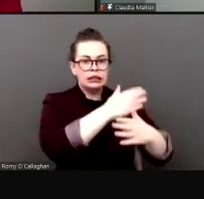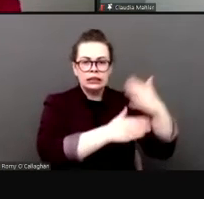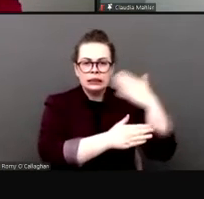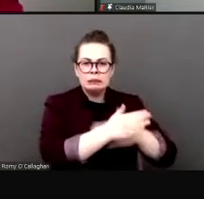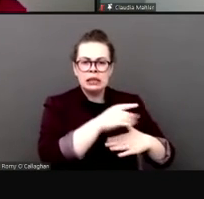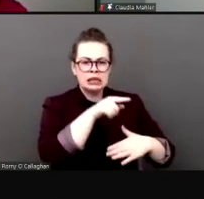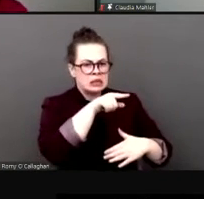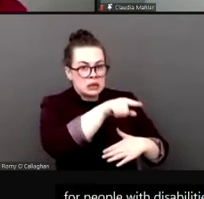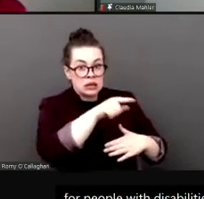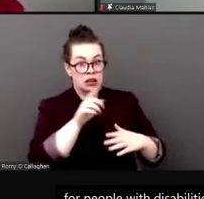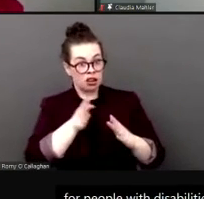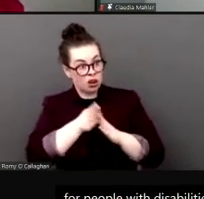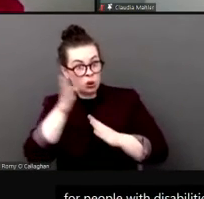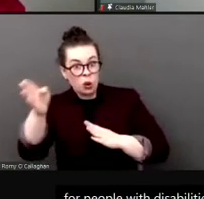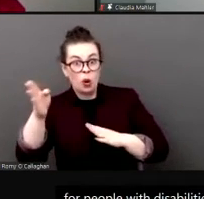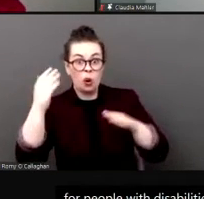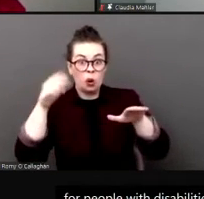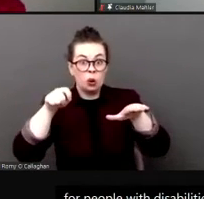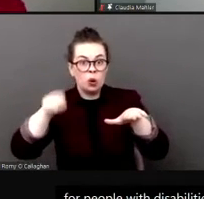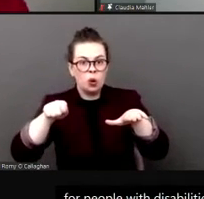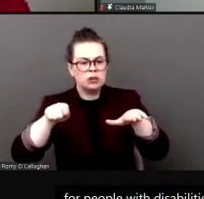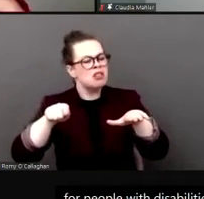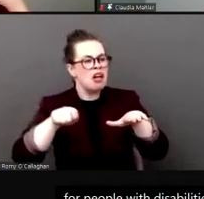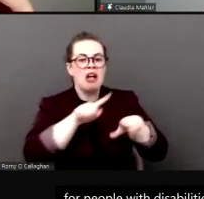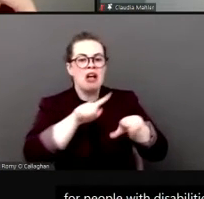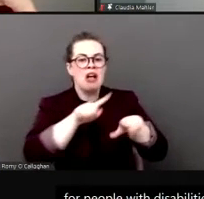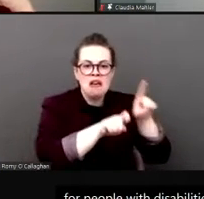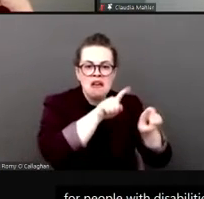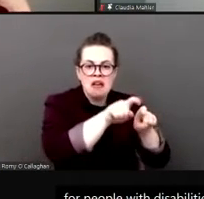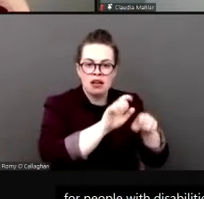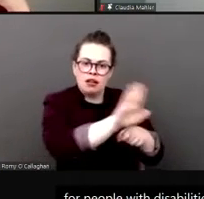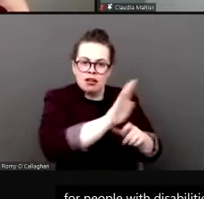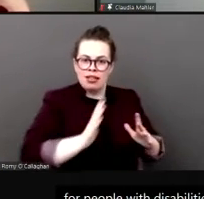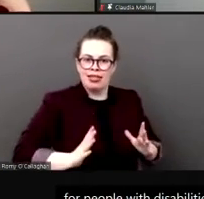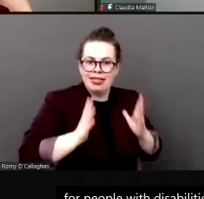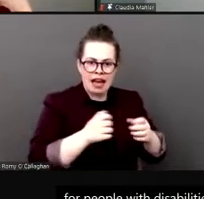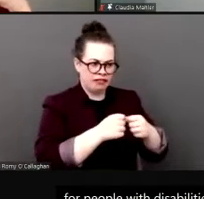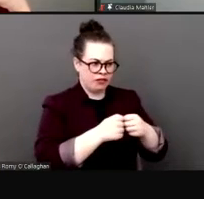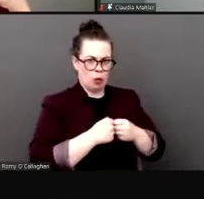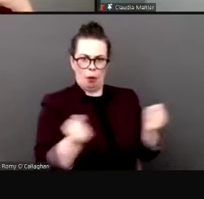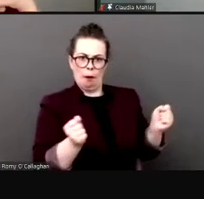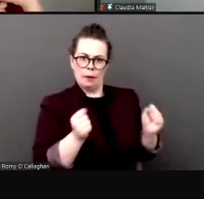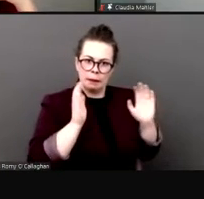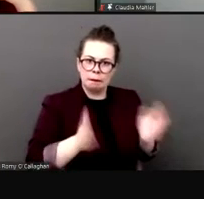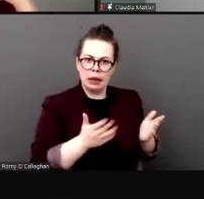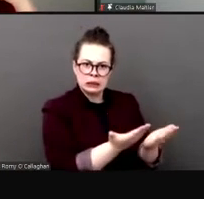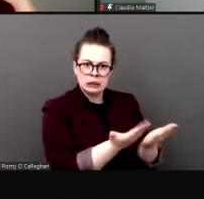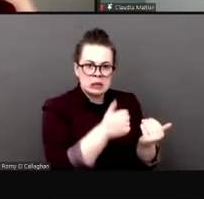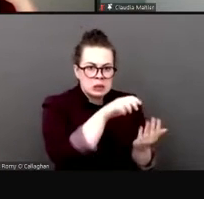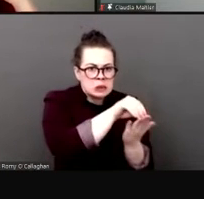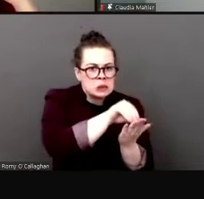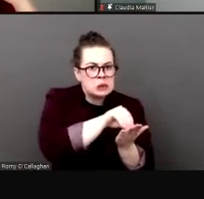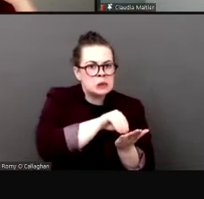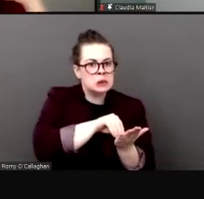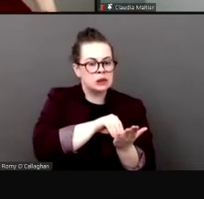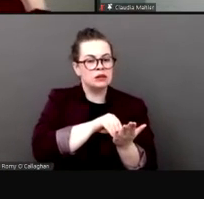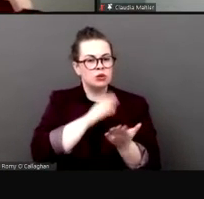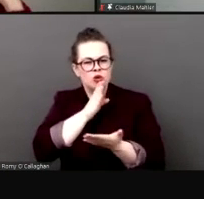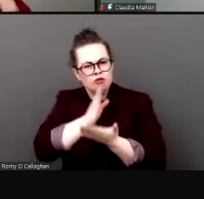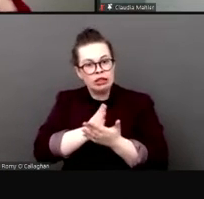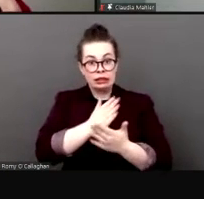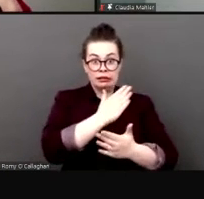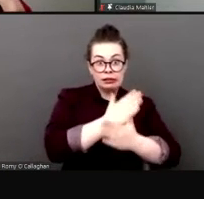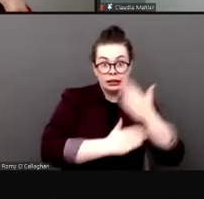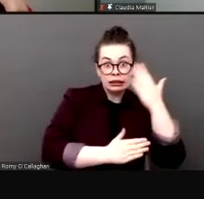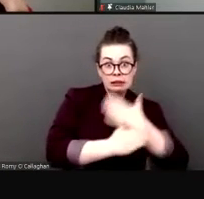older people and people with disabilities. So whatever way you cut it, ableism and ageism wear down very heavily